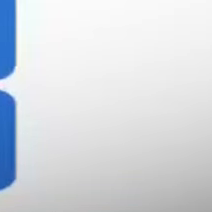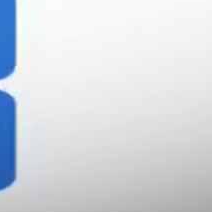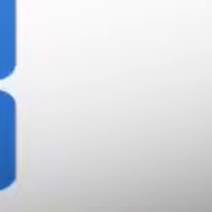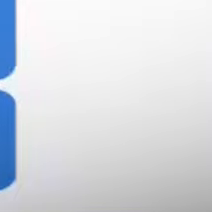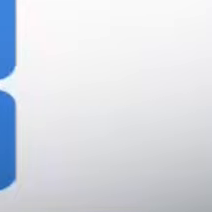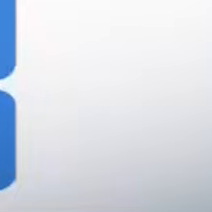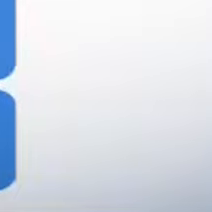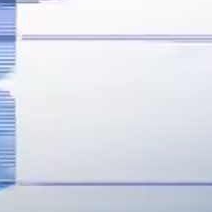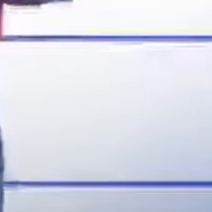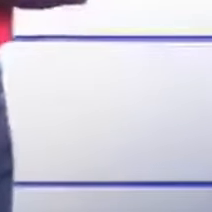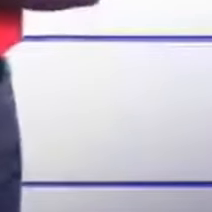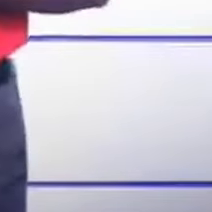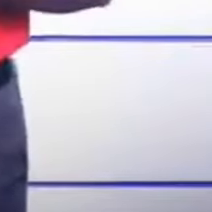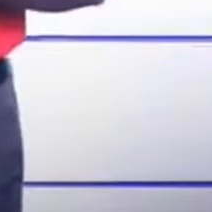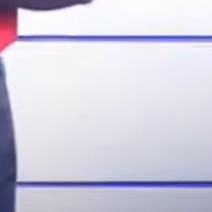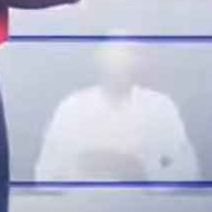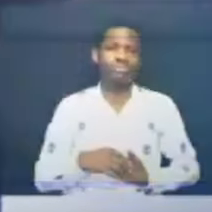he decided to